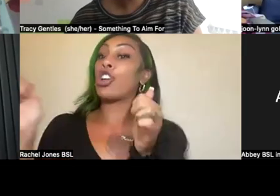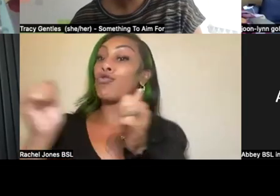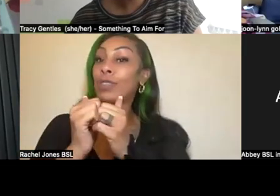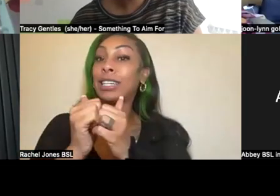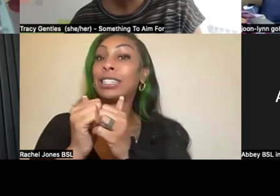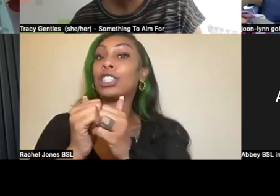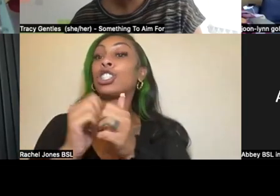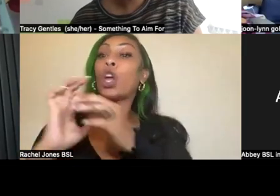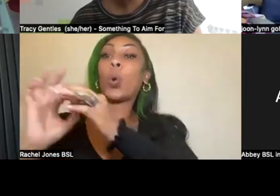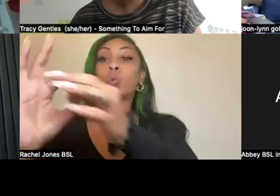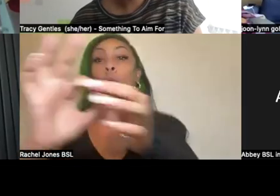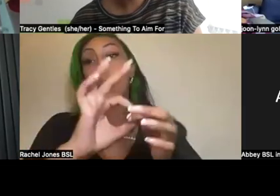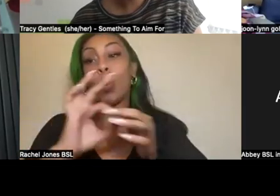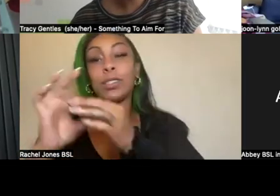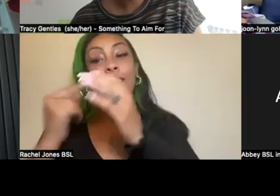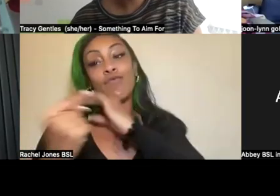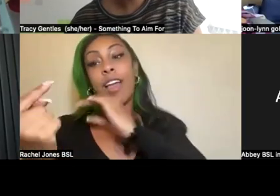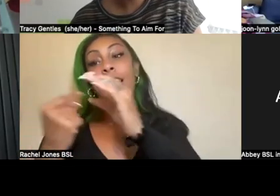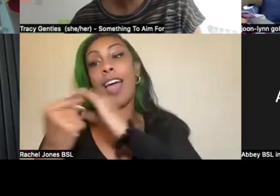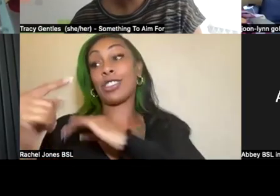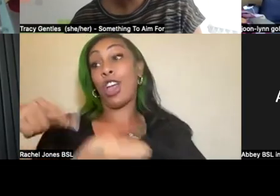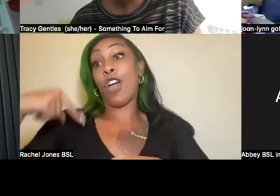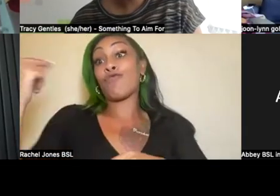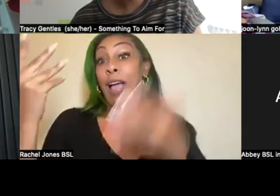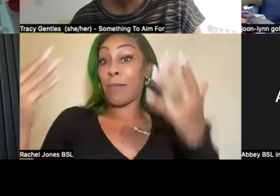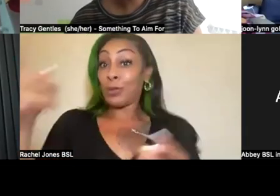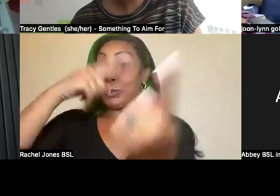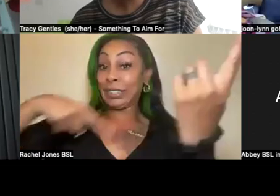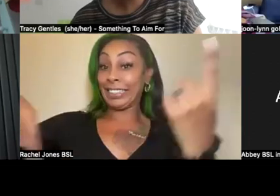Consortia, who are all represented here today, I'm delighted to say.